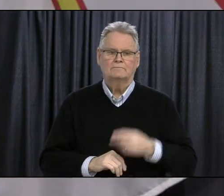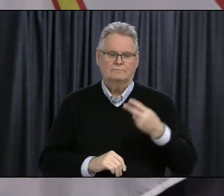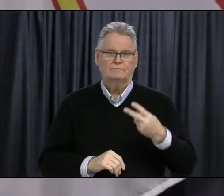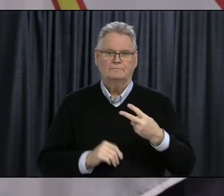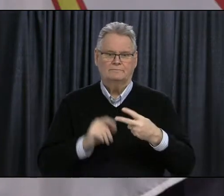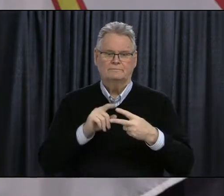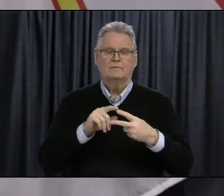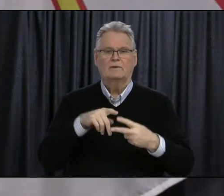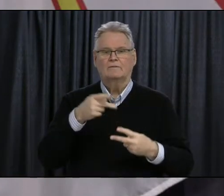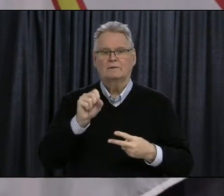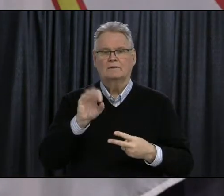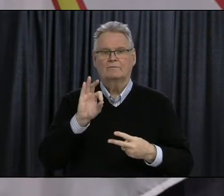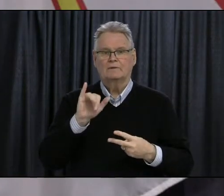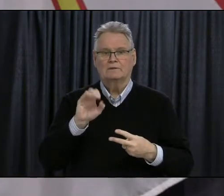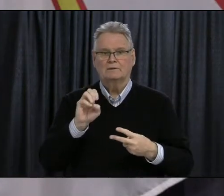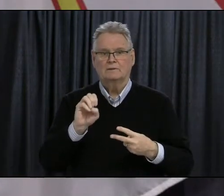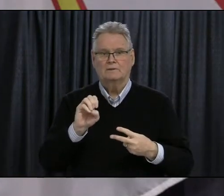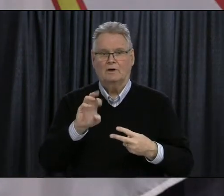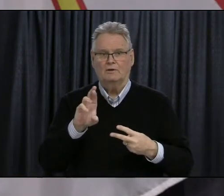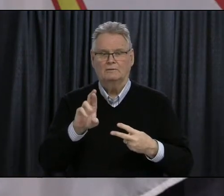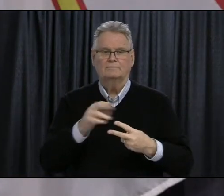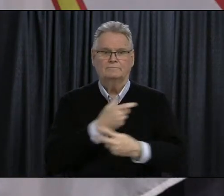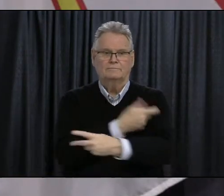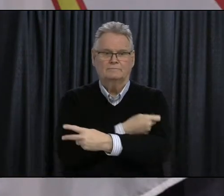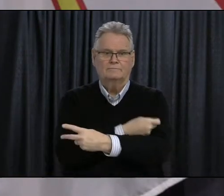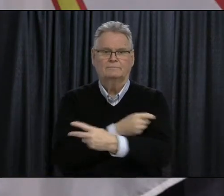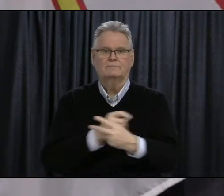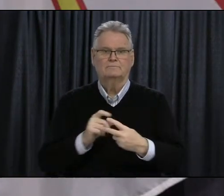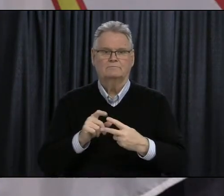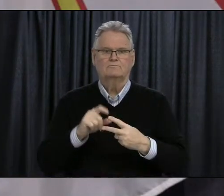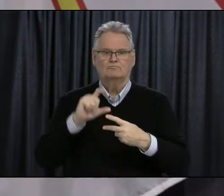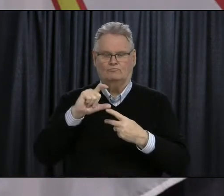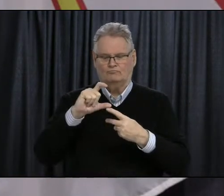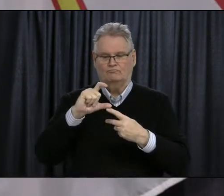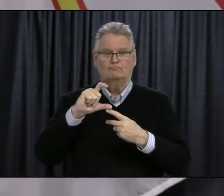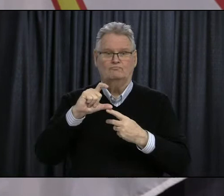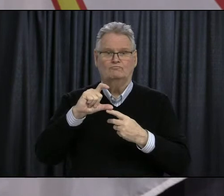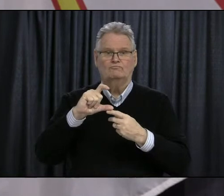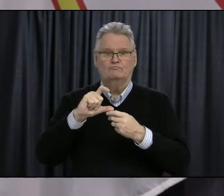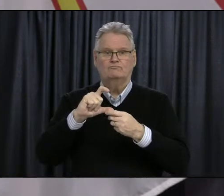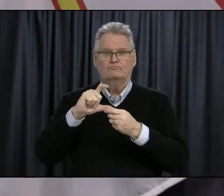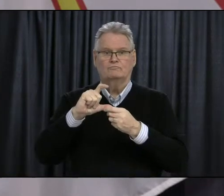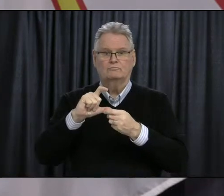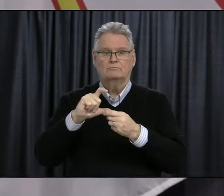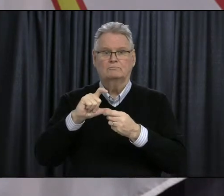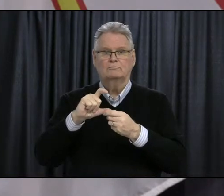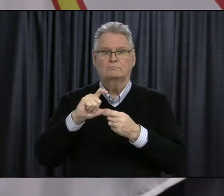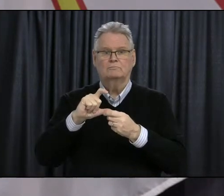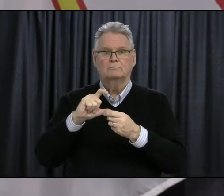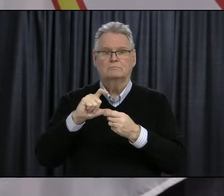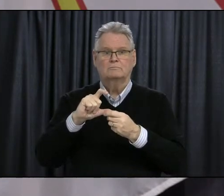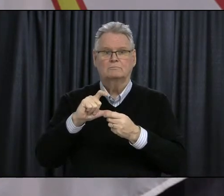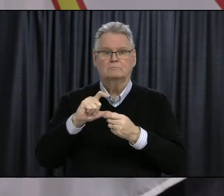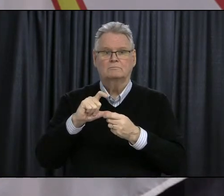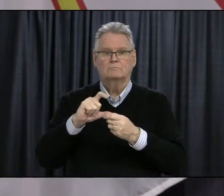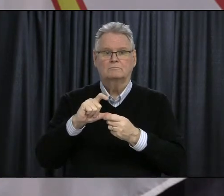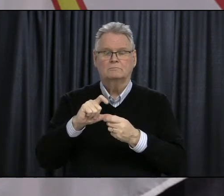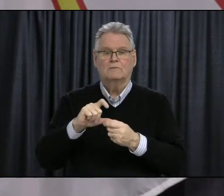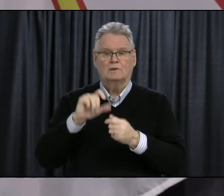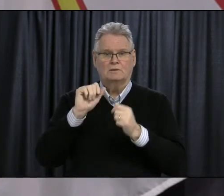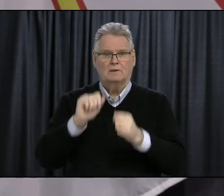So that's certainly something that we've asked vaccinators to try to get